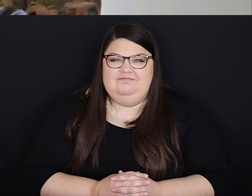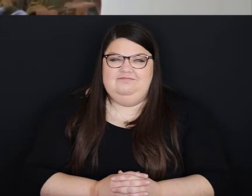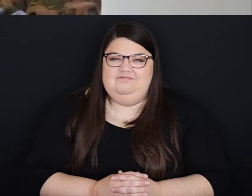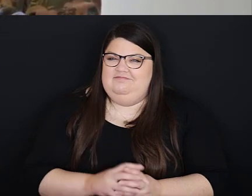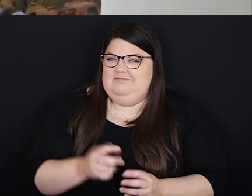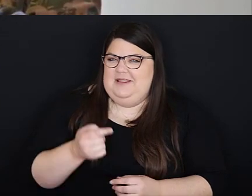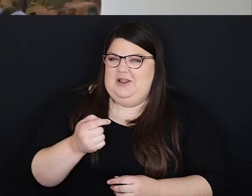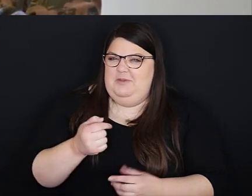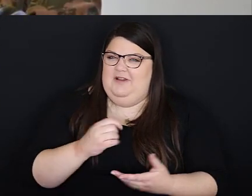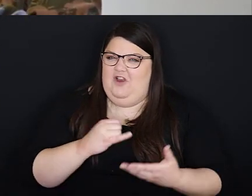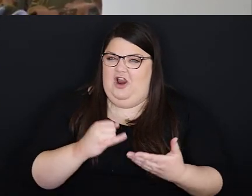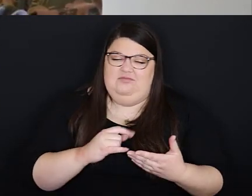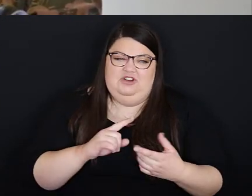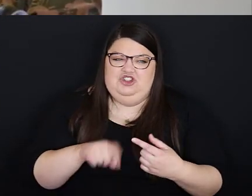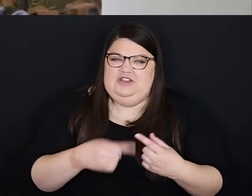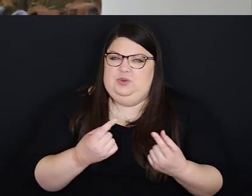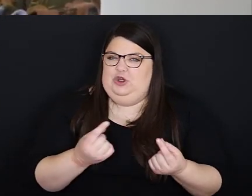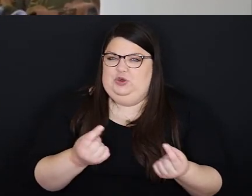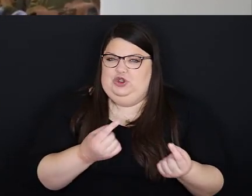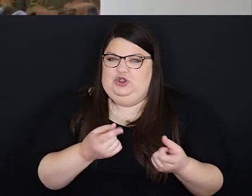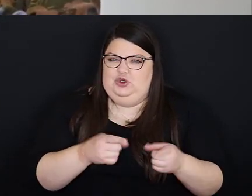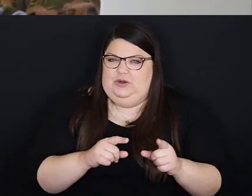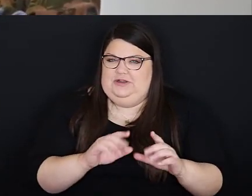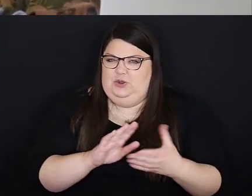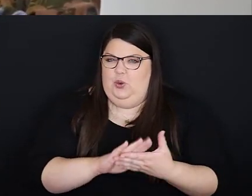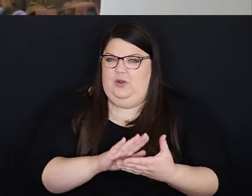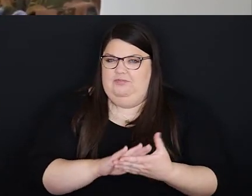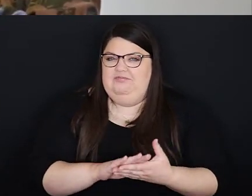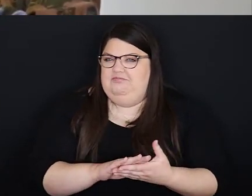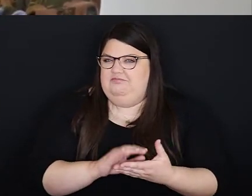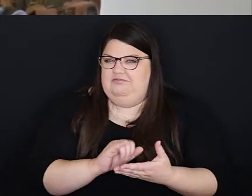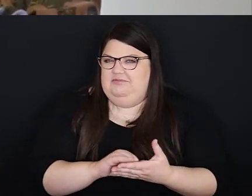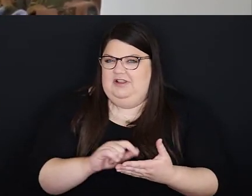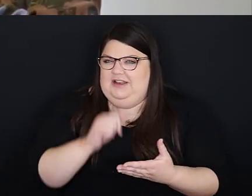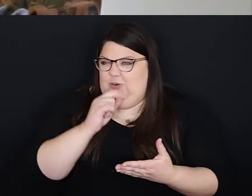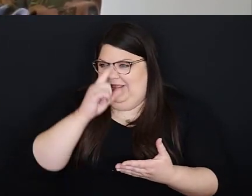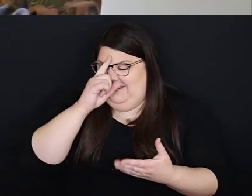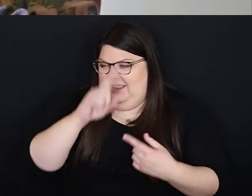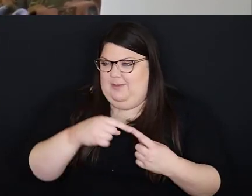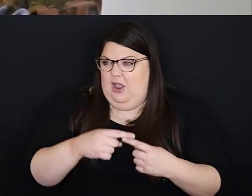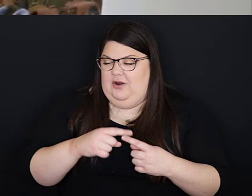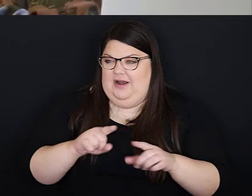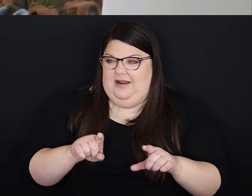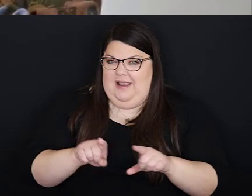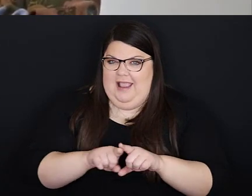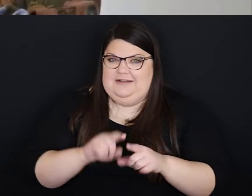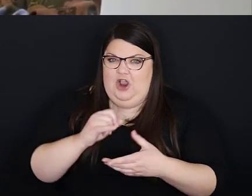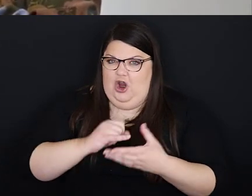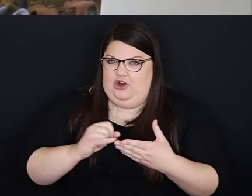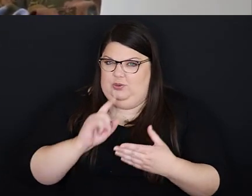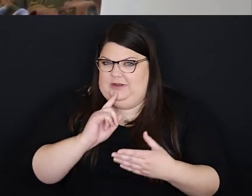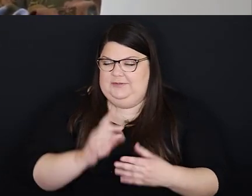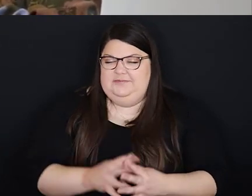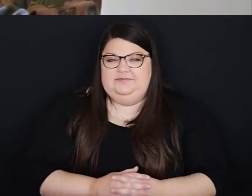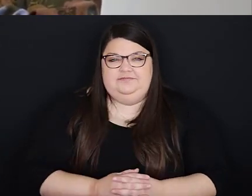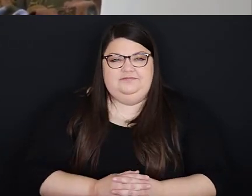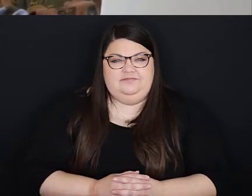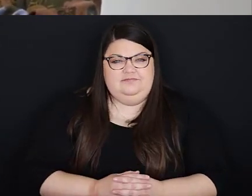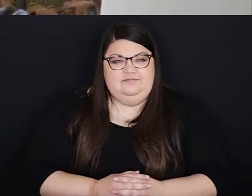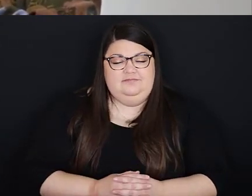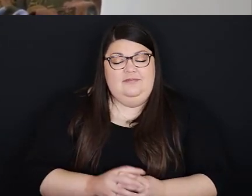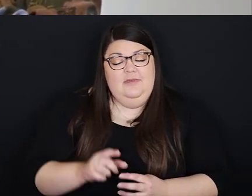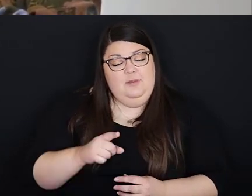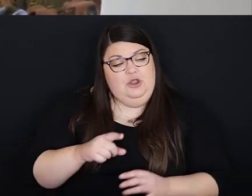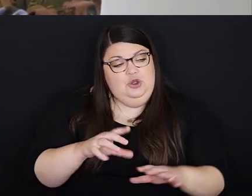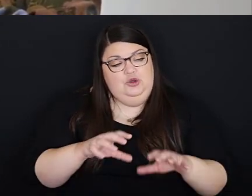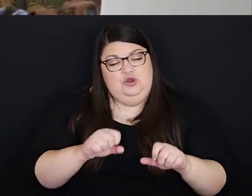But it was just what you did in school. Mm-hmm. Yeah, I didn't think of it as art really. But you took some classes